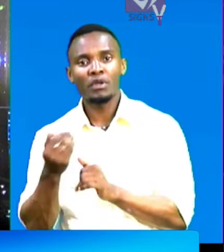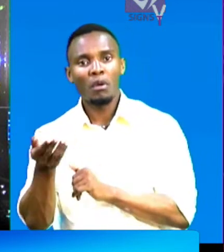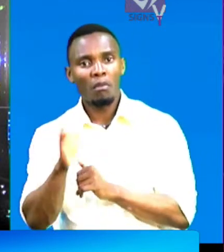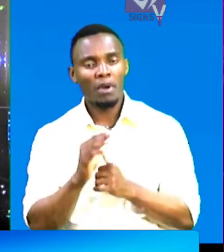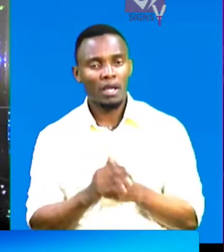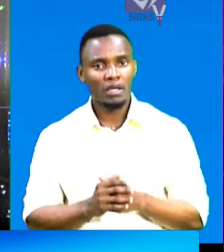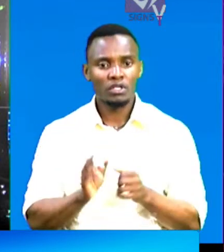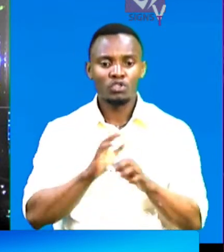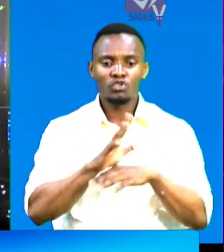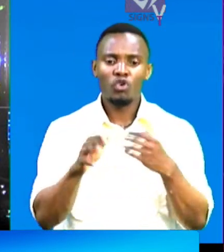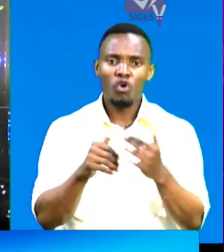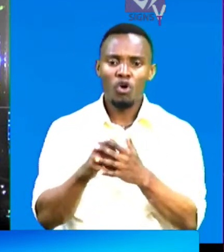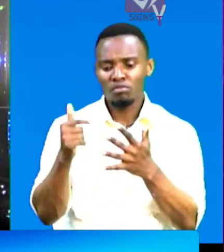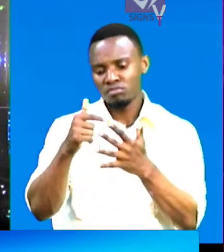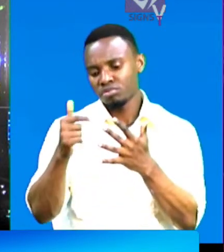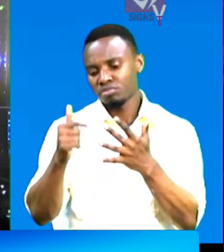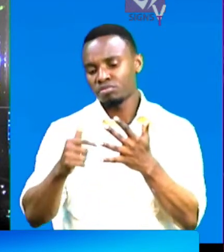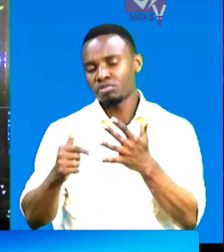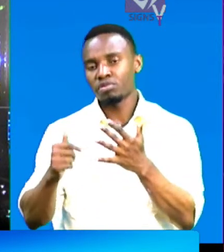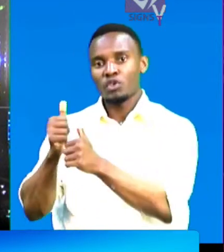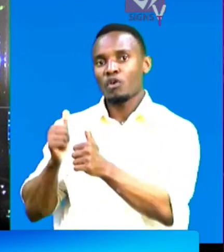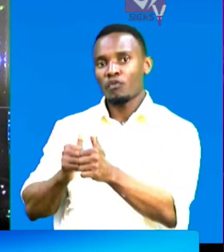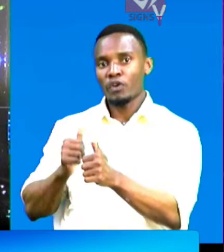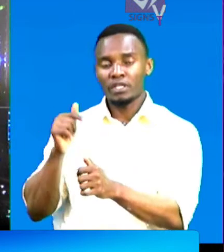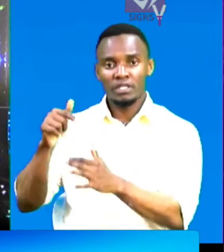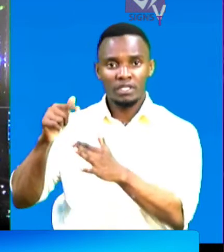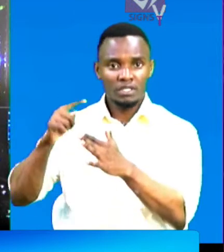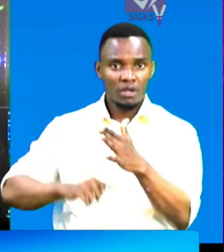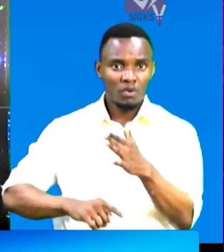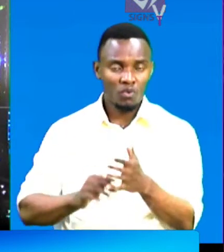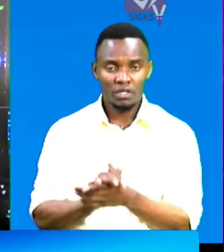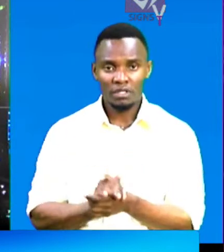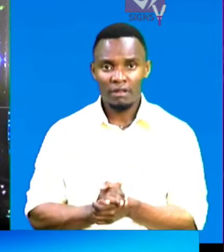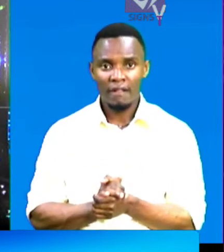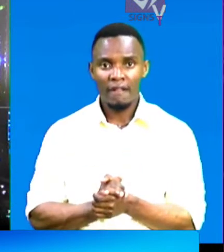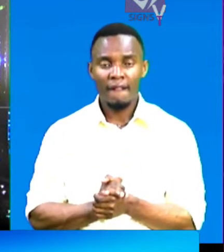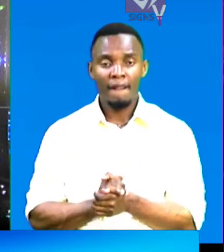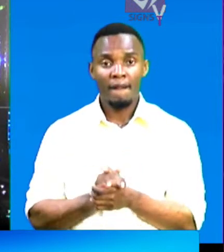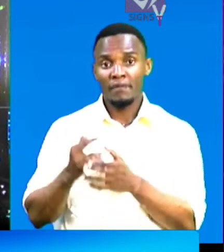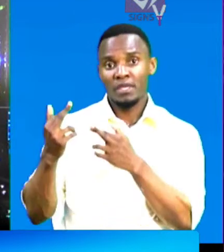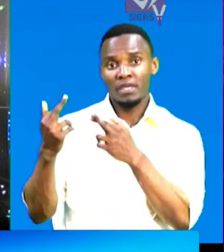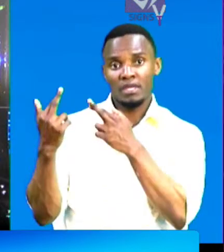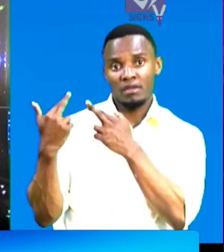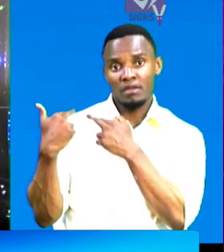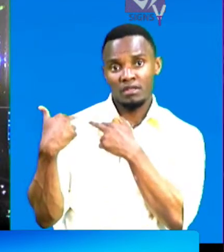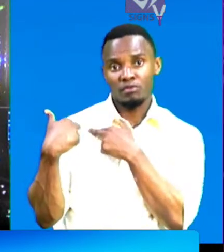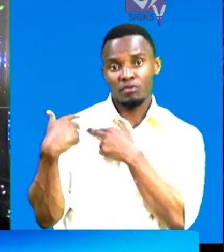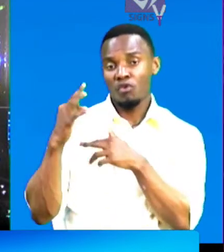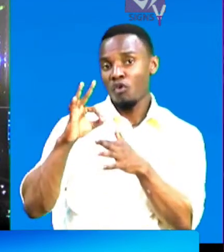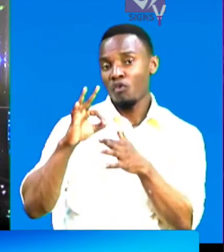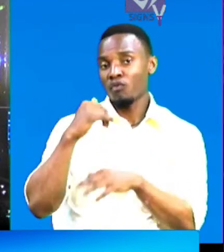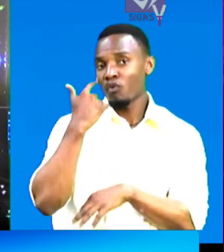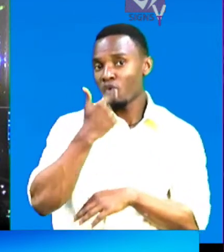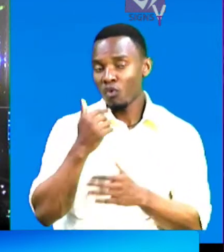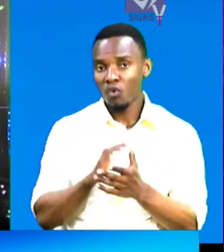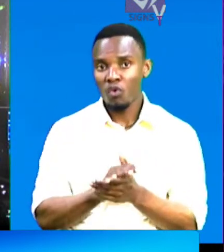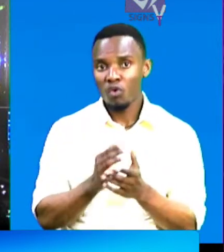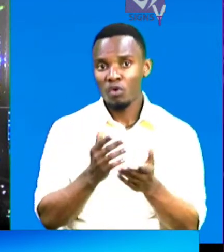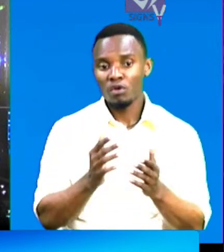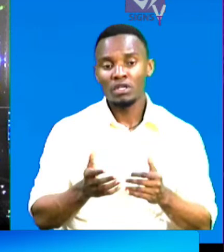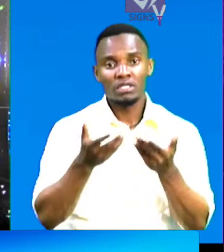these that you are avoiding are the responsibilities of your supplier.